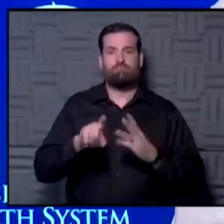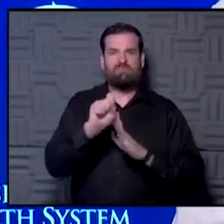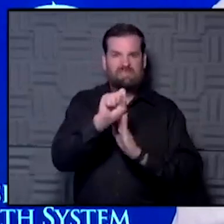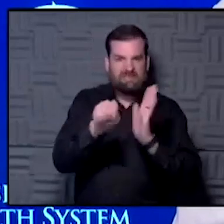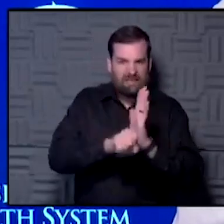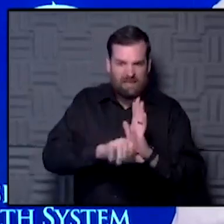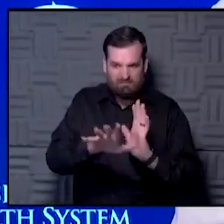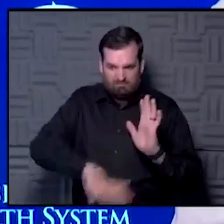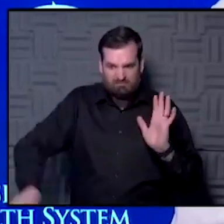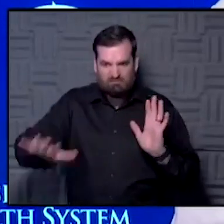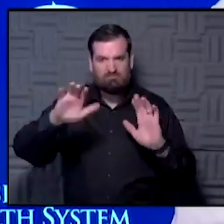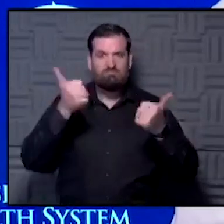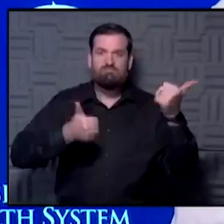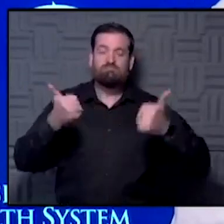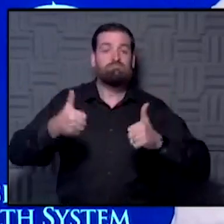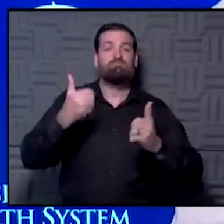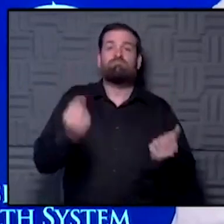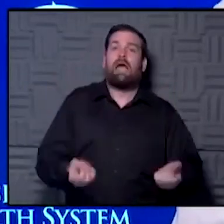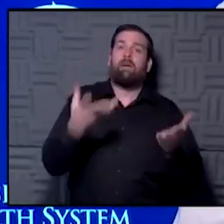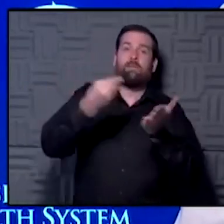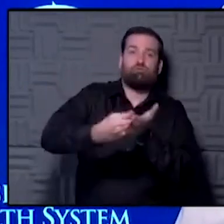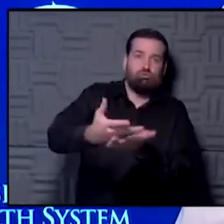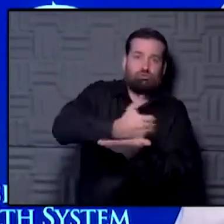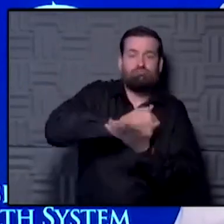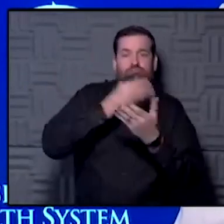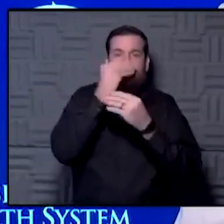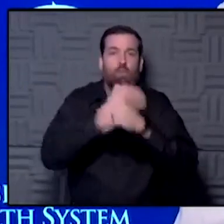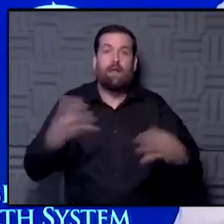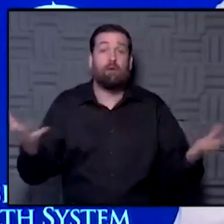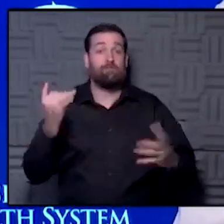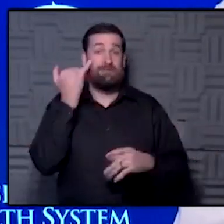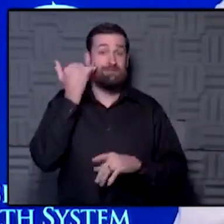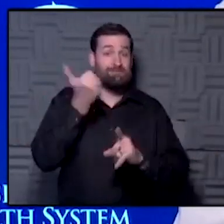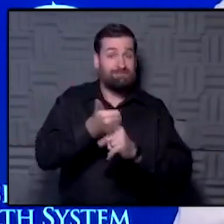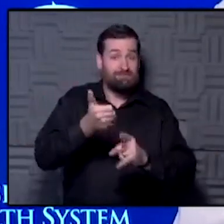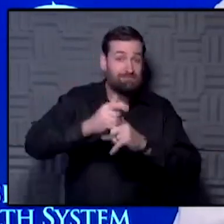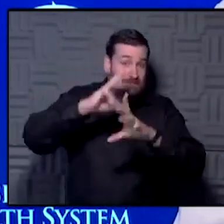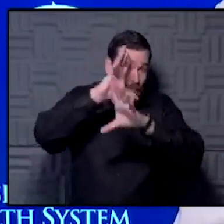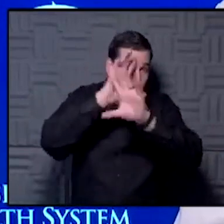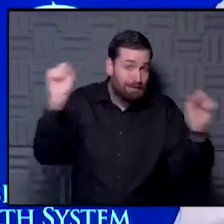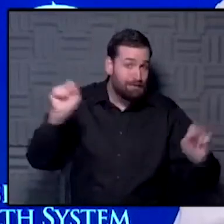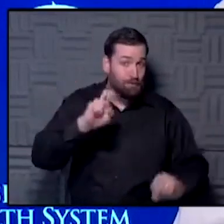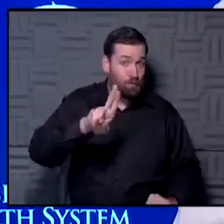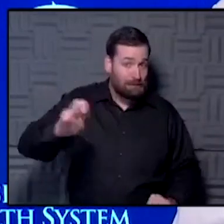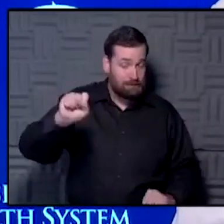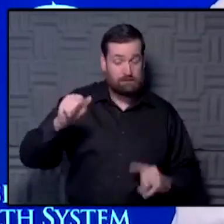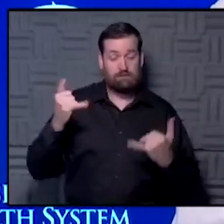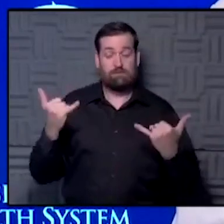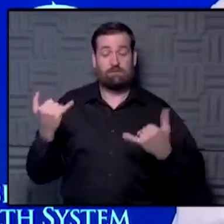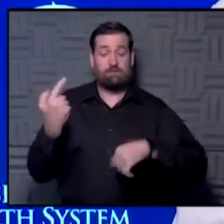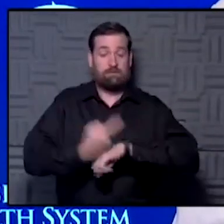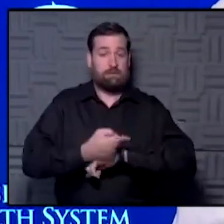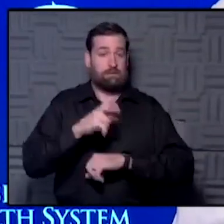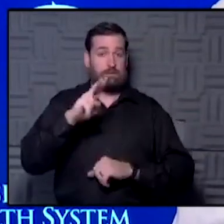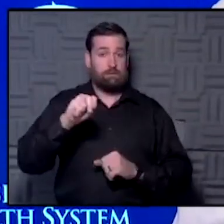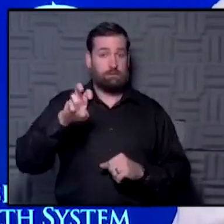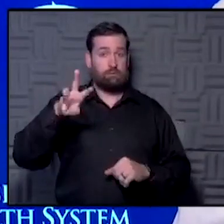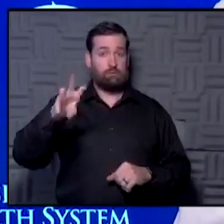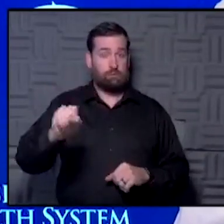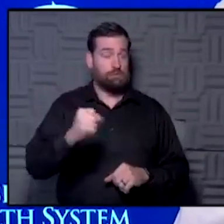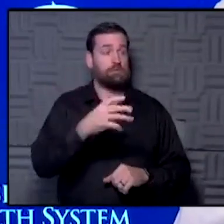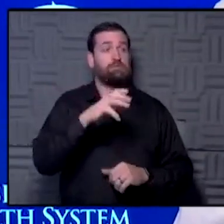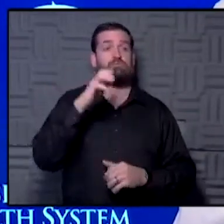lines. It doesn't care about how much money you make. It doesn't care if you're the president of the United States. So today the news of that the president and his